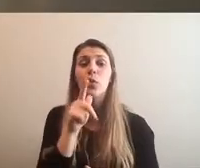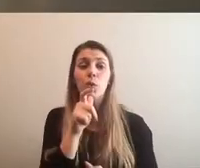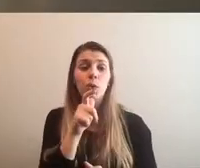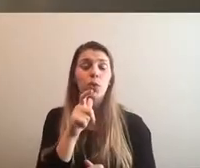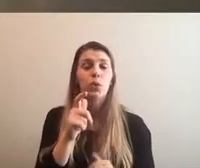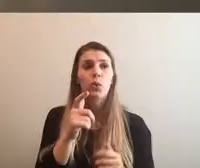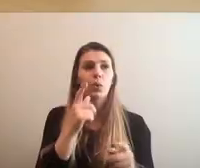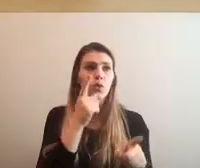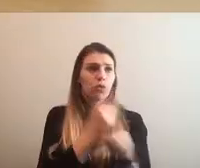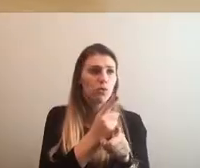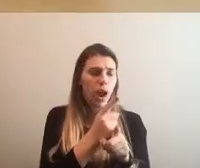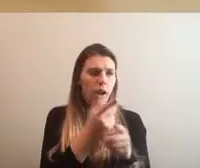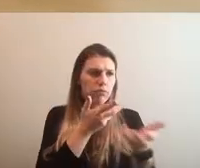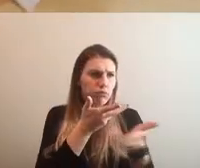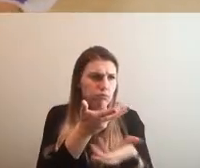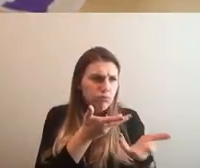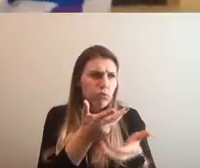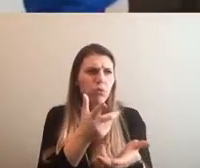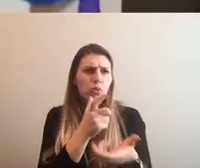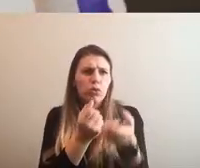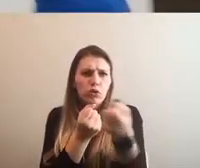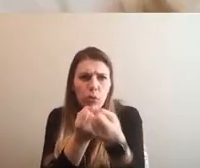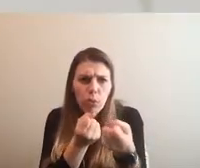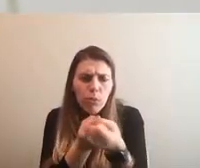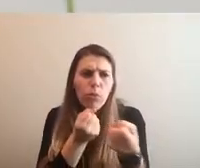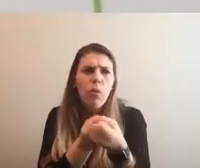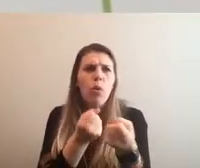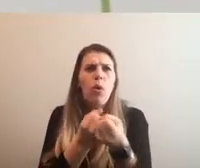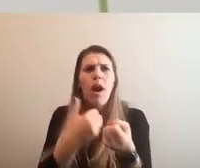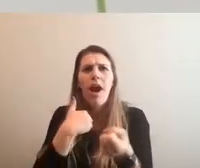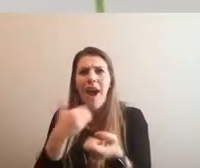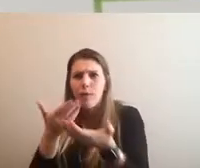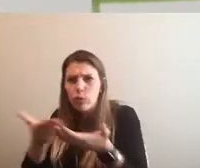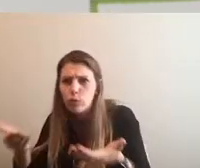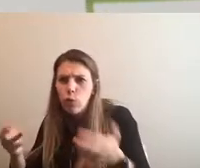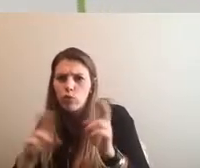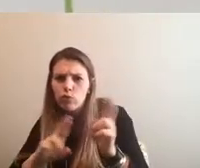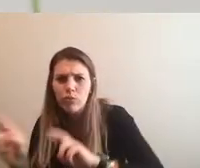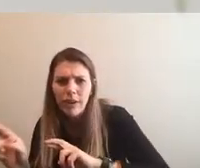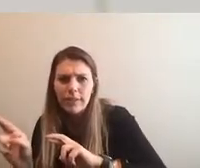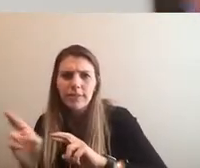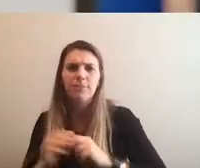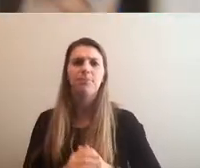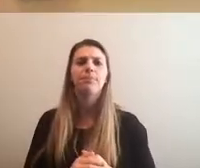right language, who are supporting families, who have the right resources.